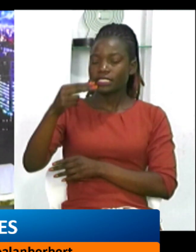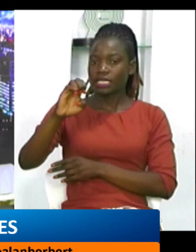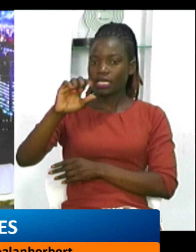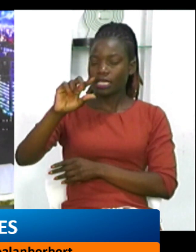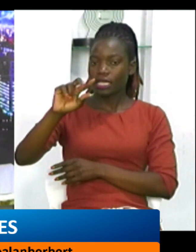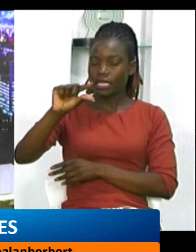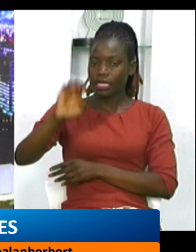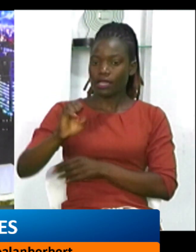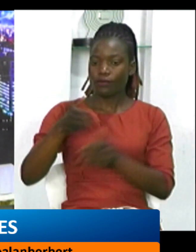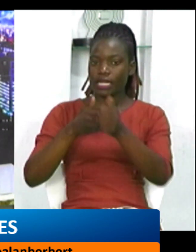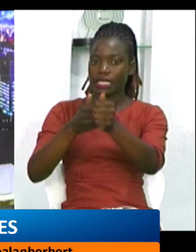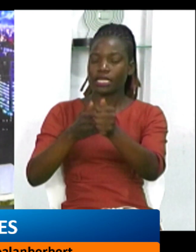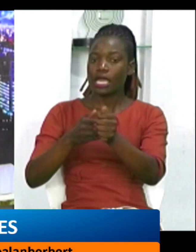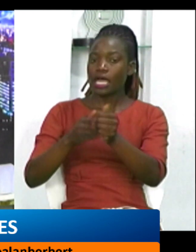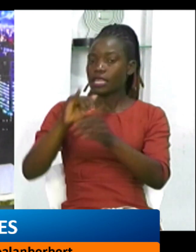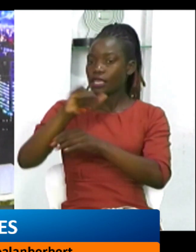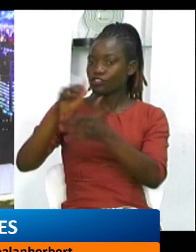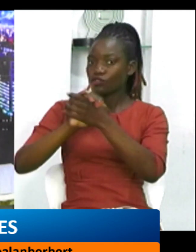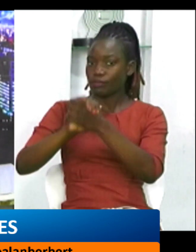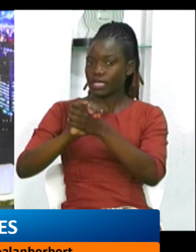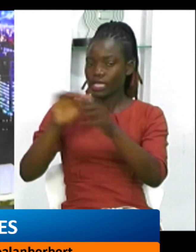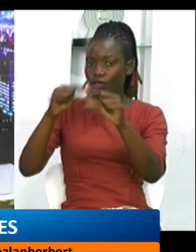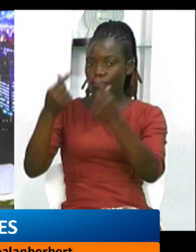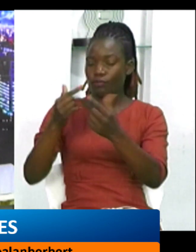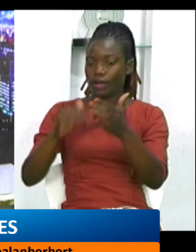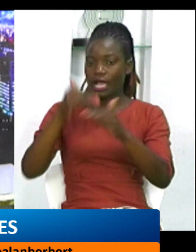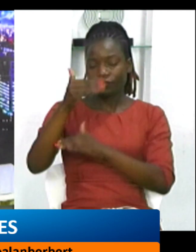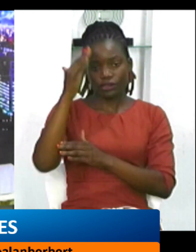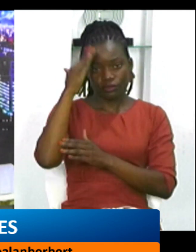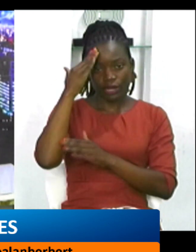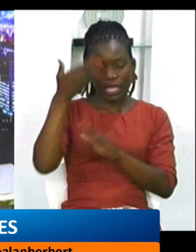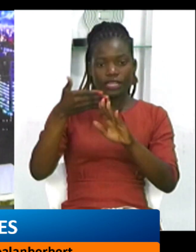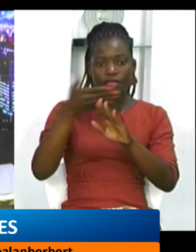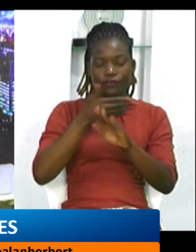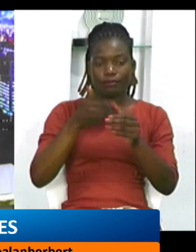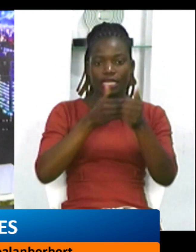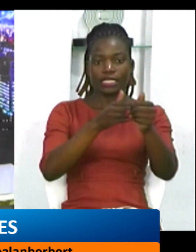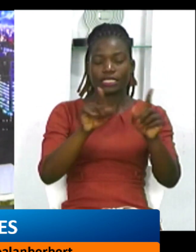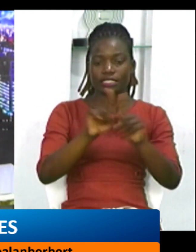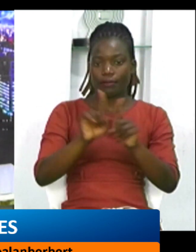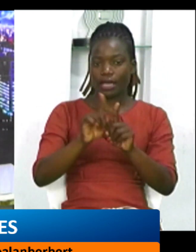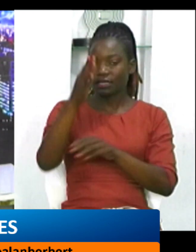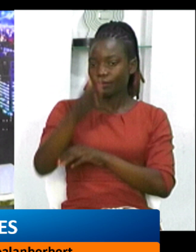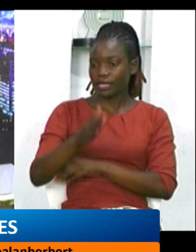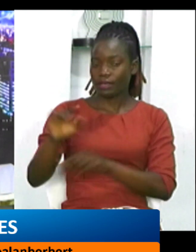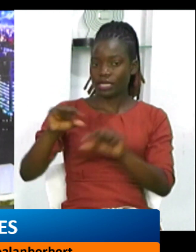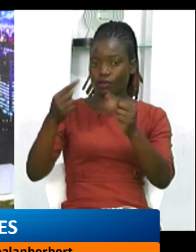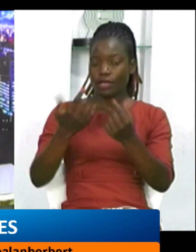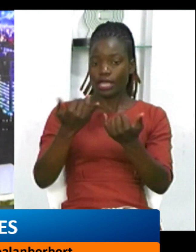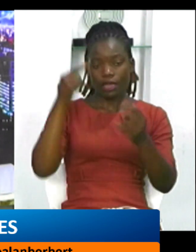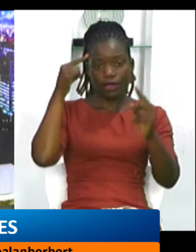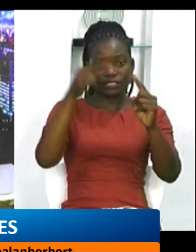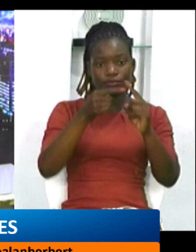in the House as the whip after Speaker Wetangula recognized the former ruling party as a parliamentary party. Now, the Azimio coalition